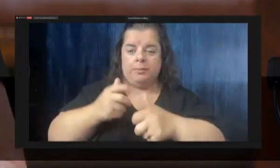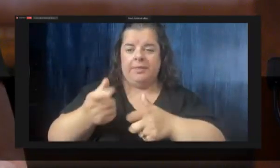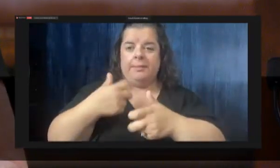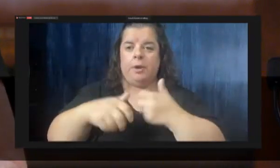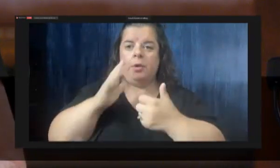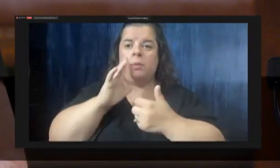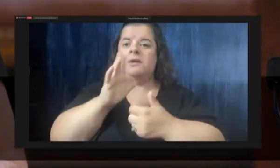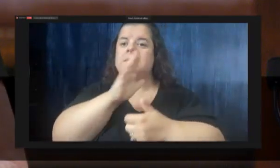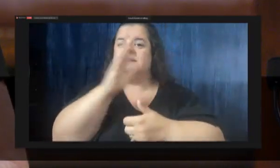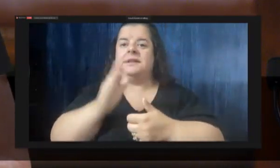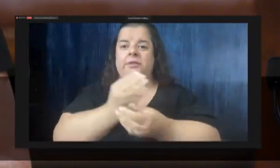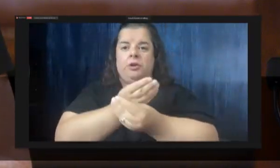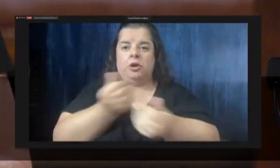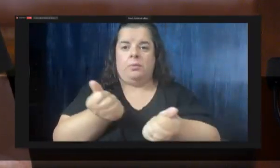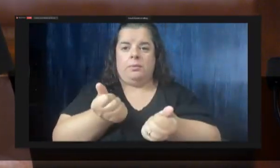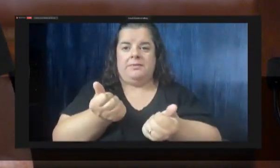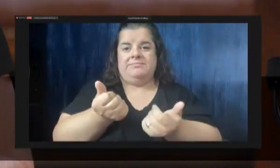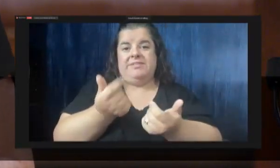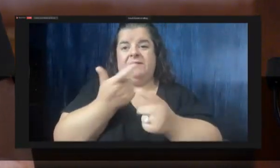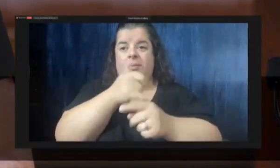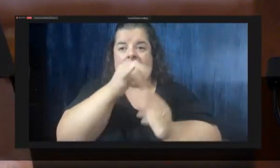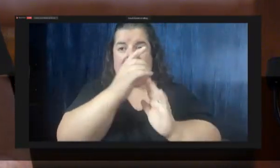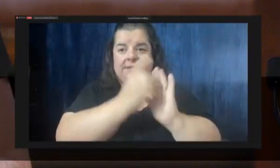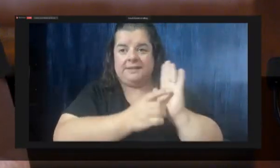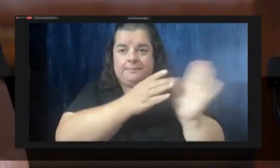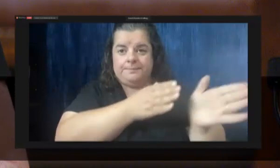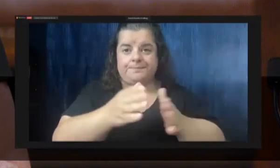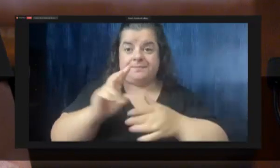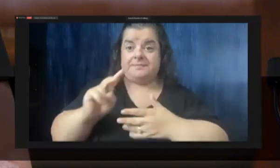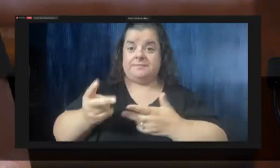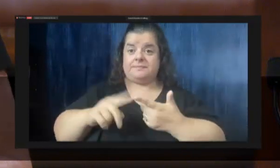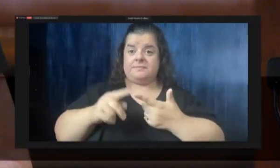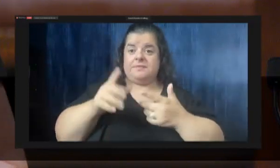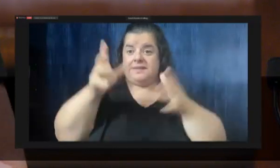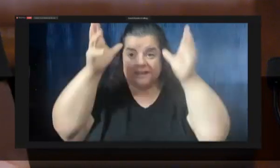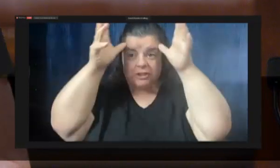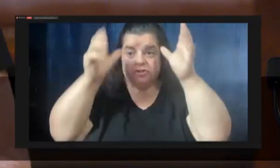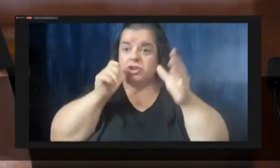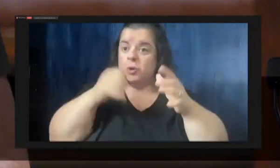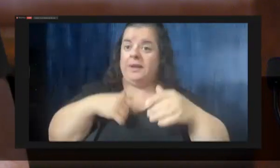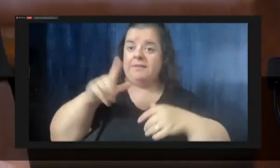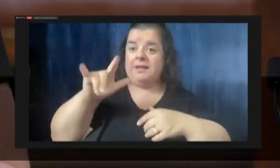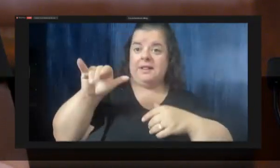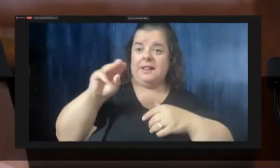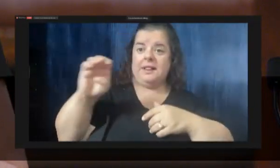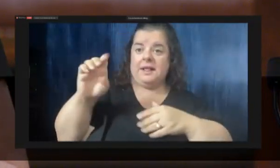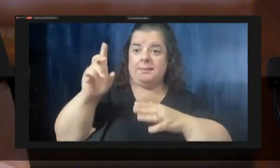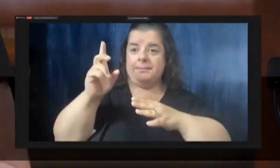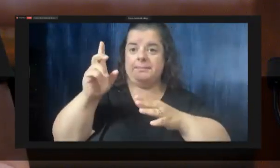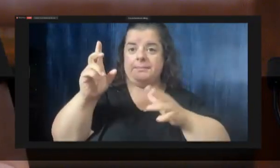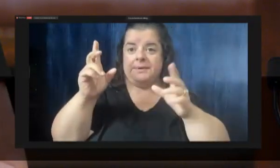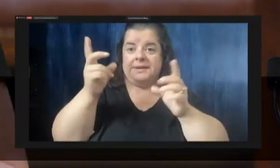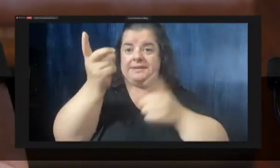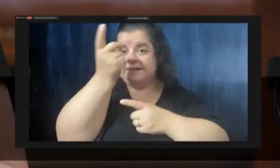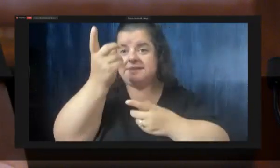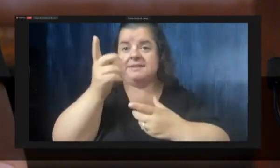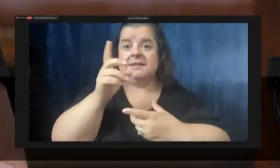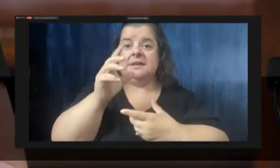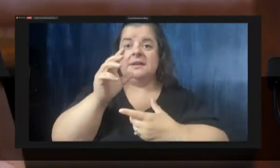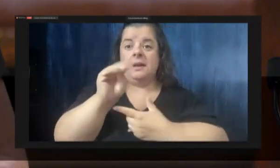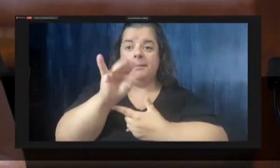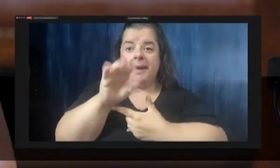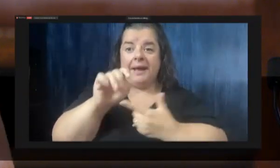away by design. Second, deer do not carry Lyme disease. Mice, chipmunks, and other rodents do. In